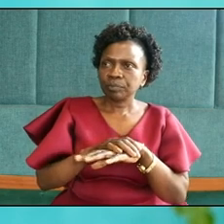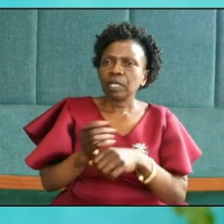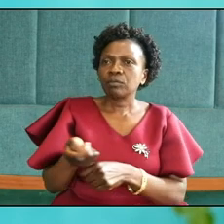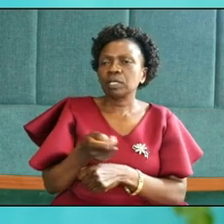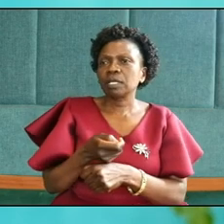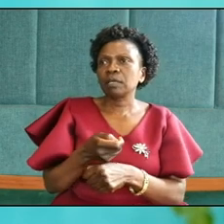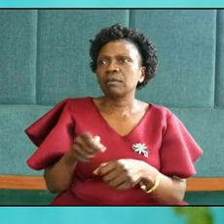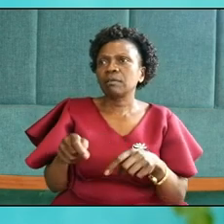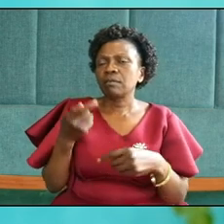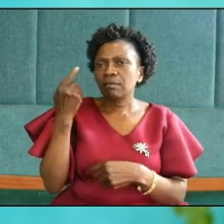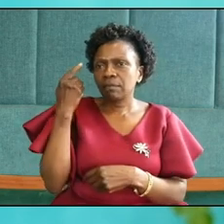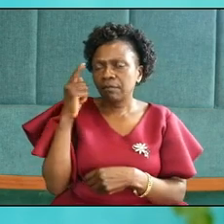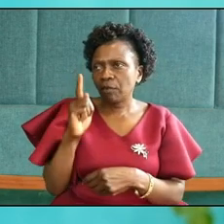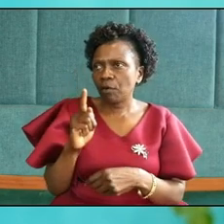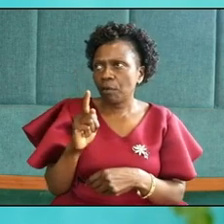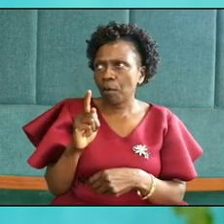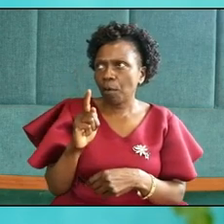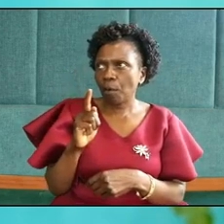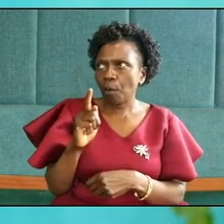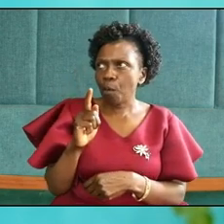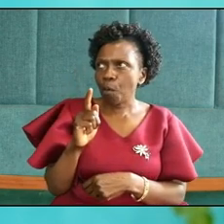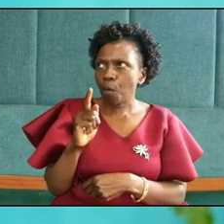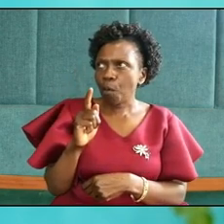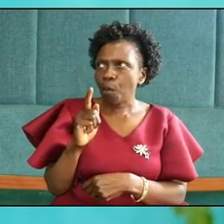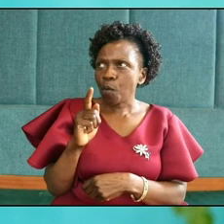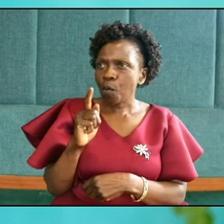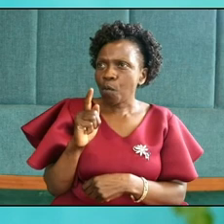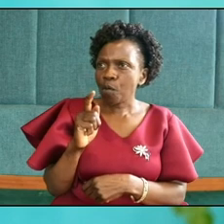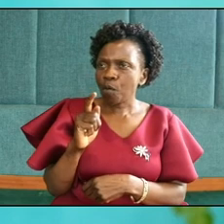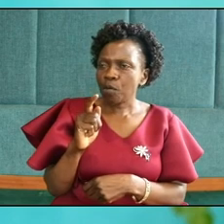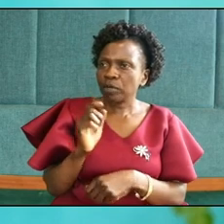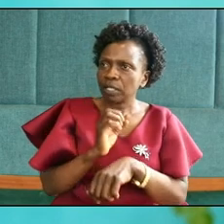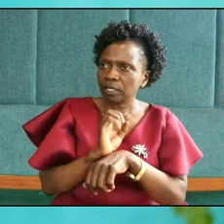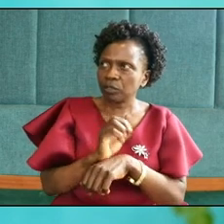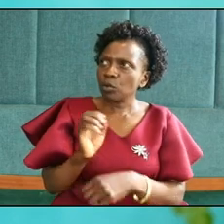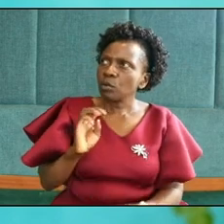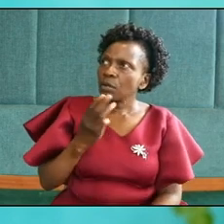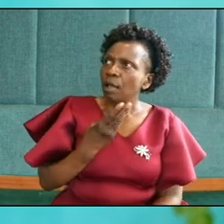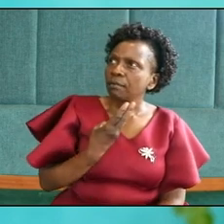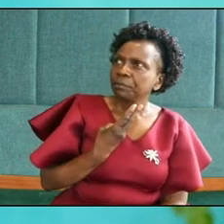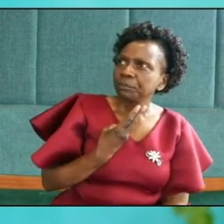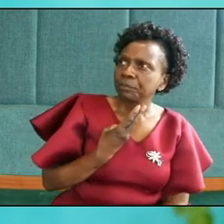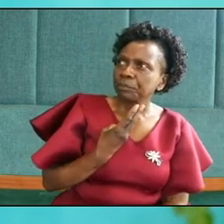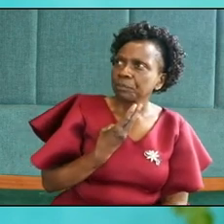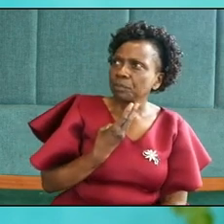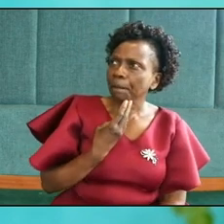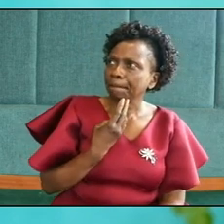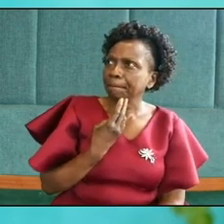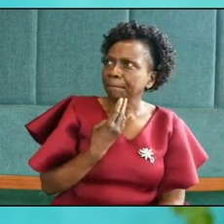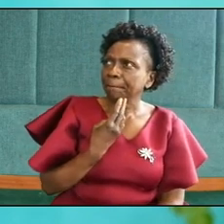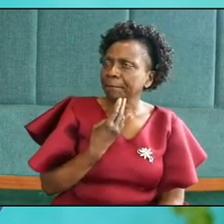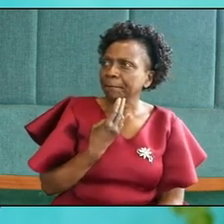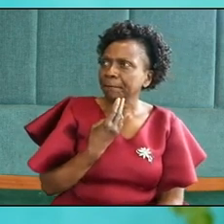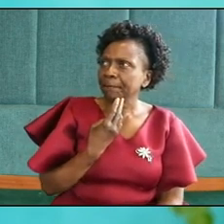world. So what chaplaincy is not? Look at the different facets of chaplaincy. We have them in different areas, yes.